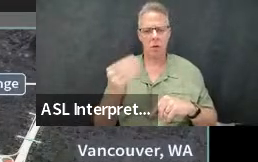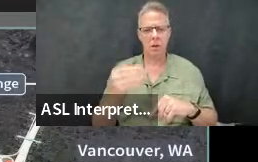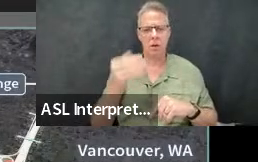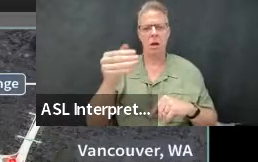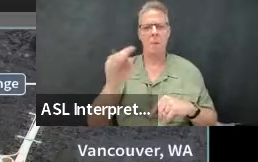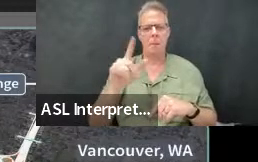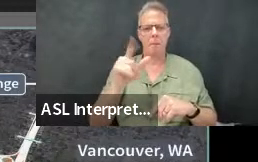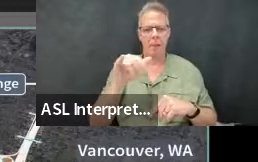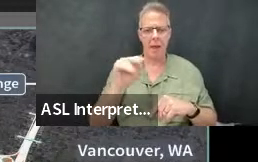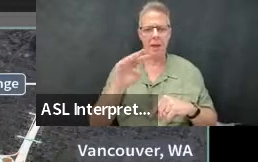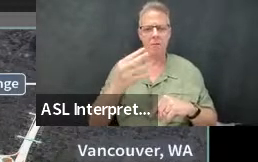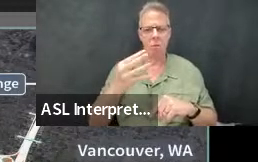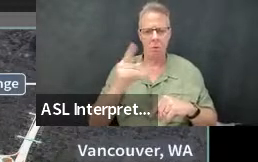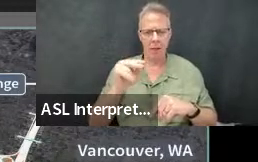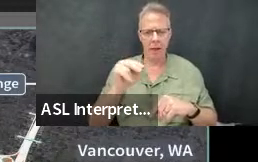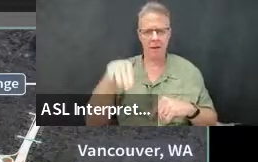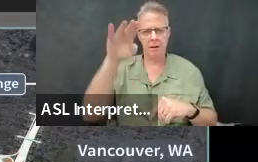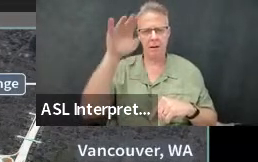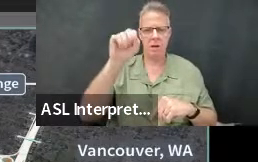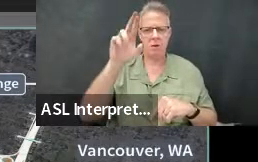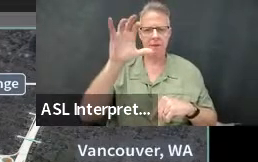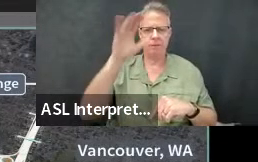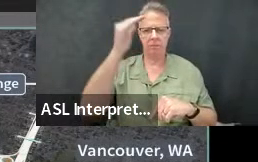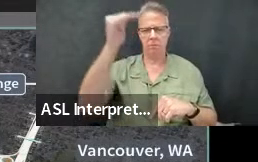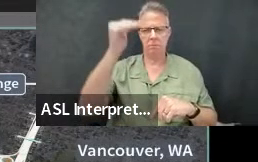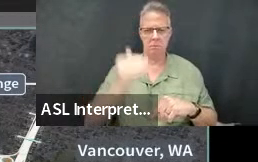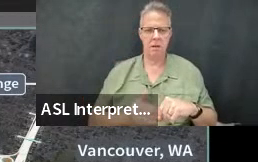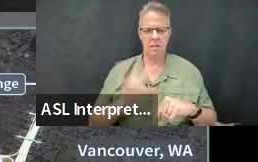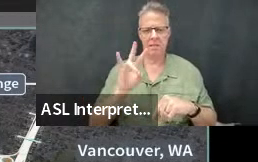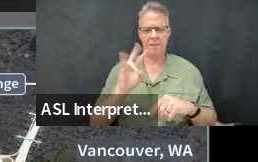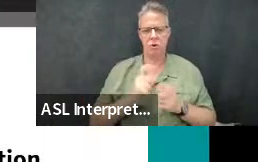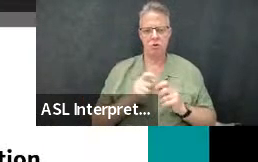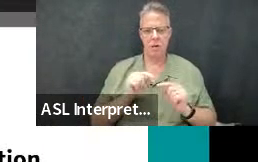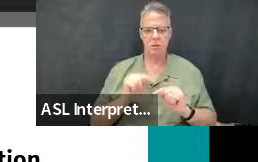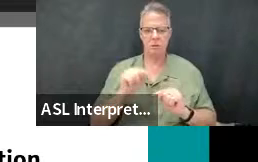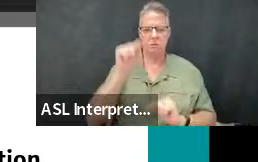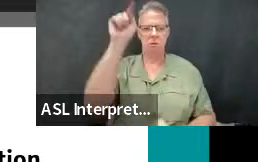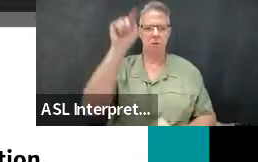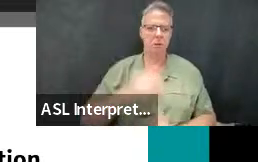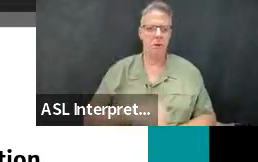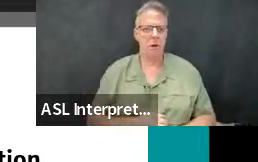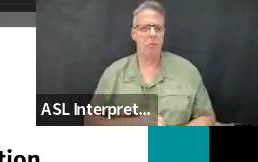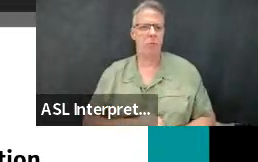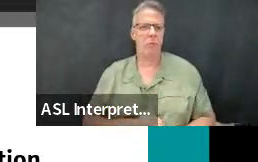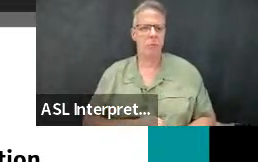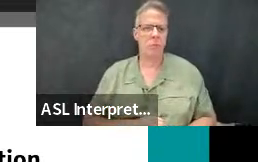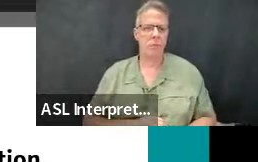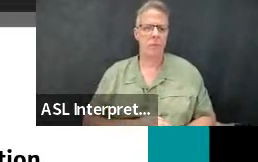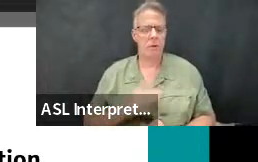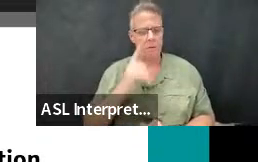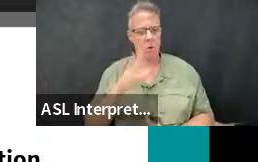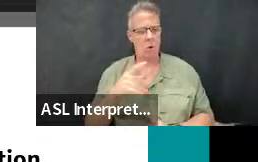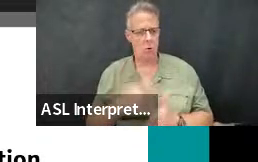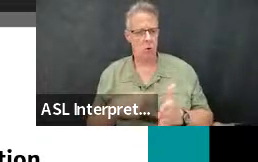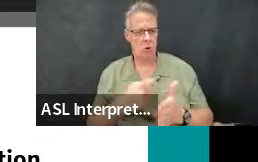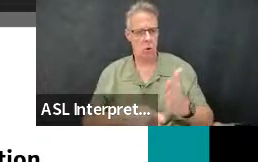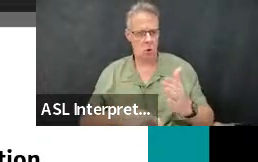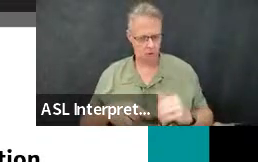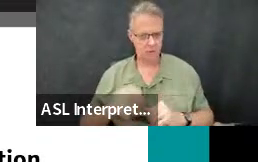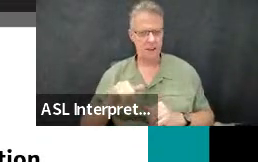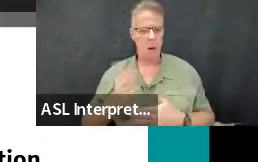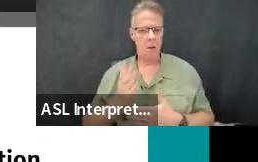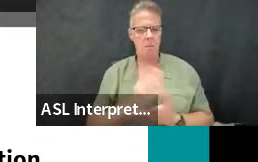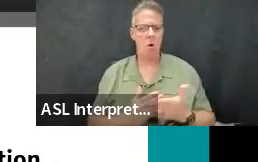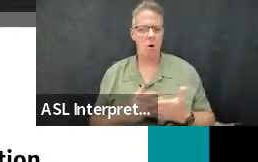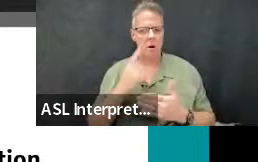Mill Plain, 4th Lane, and SR500. Those are the 7 interchanges. A little bit about tolling, which is also part